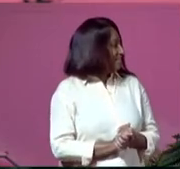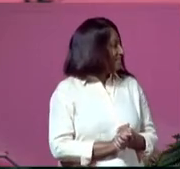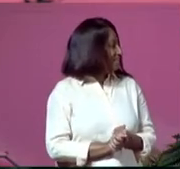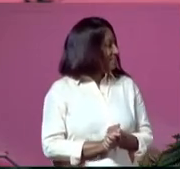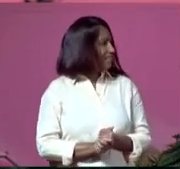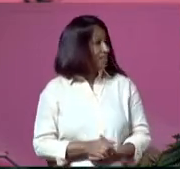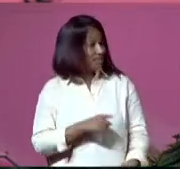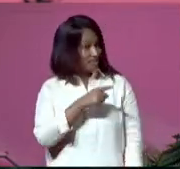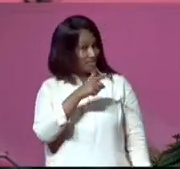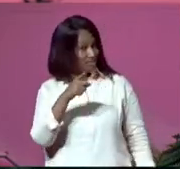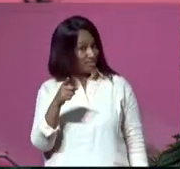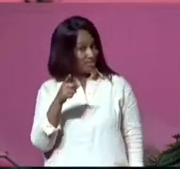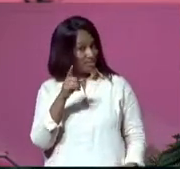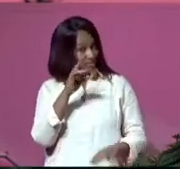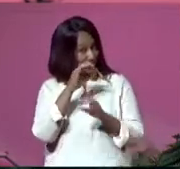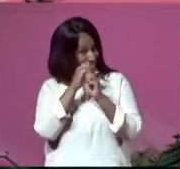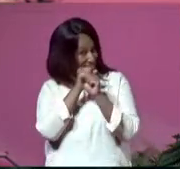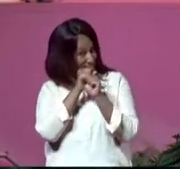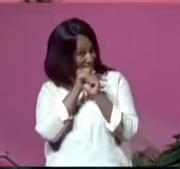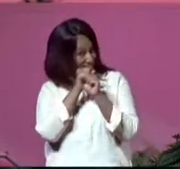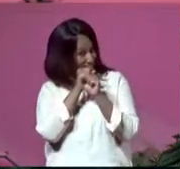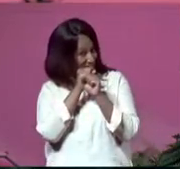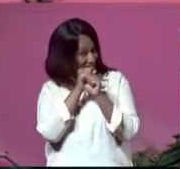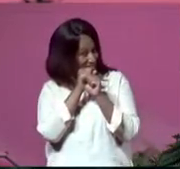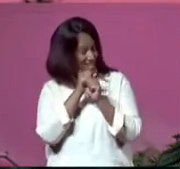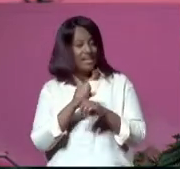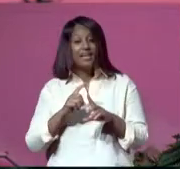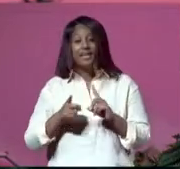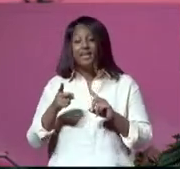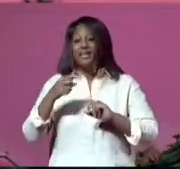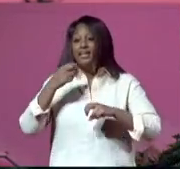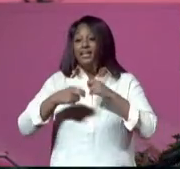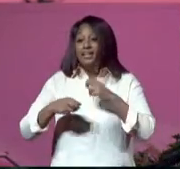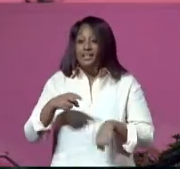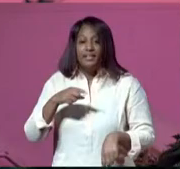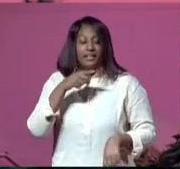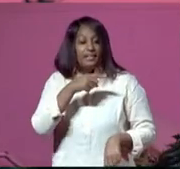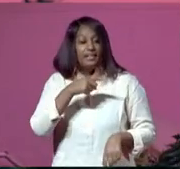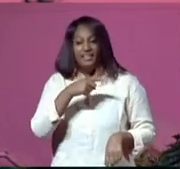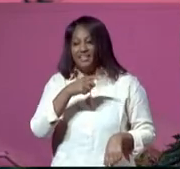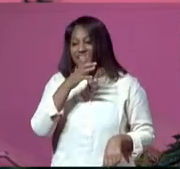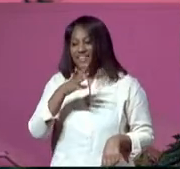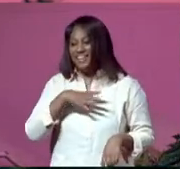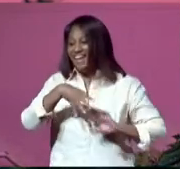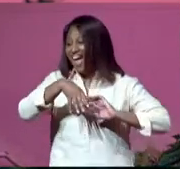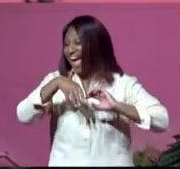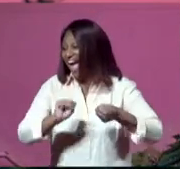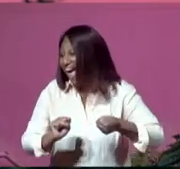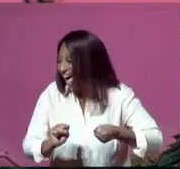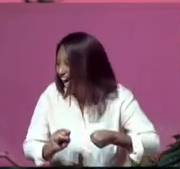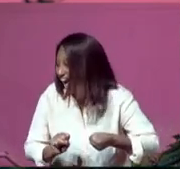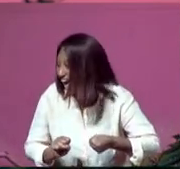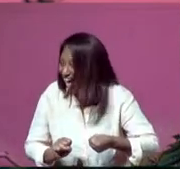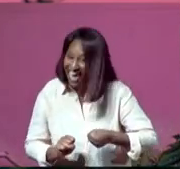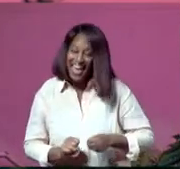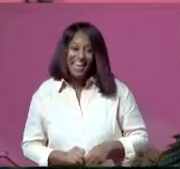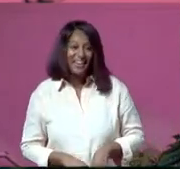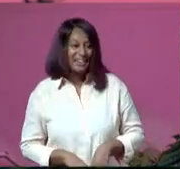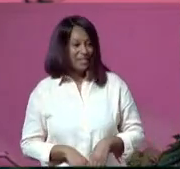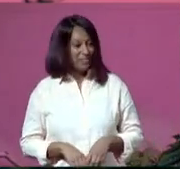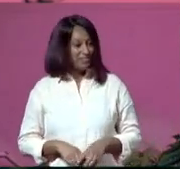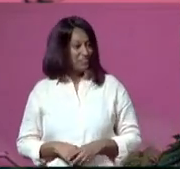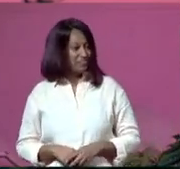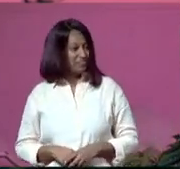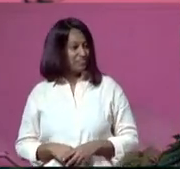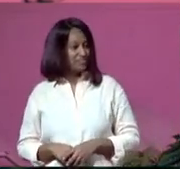Y'all done got quiet. Here's the problem, because she's broken. Don't worry, we're going to shout in about 10 minutes. She's been trading,